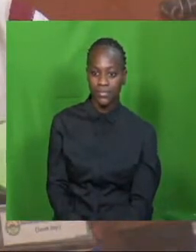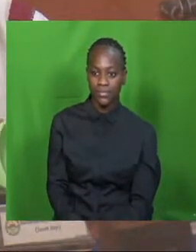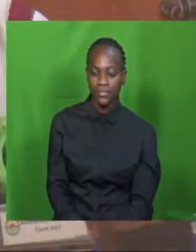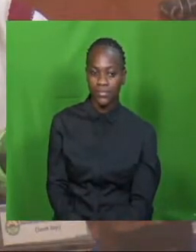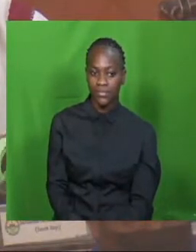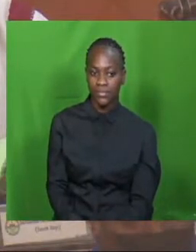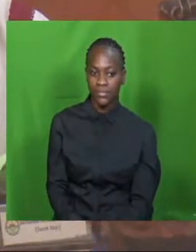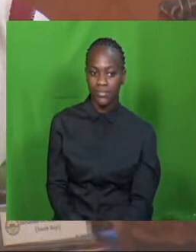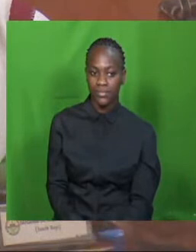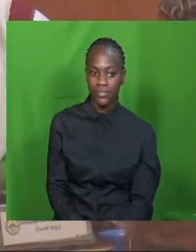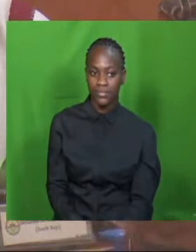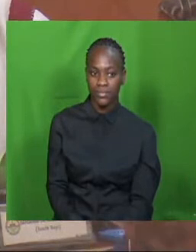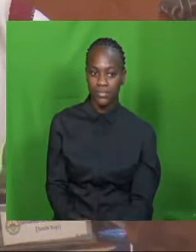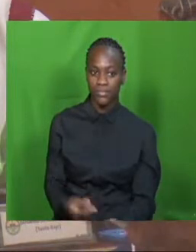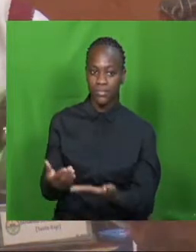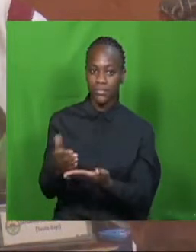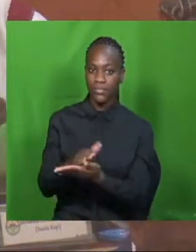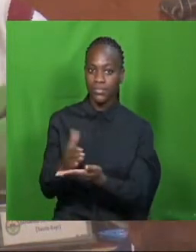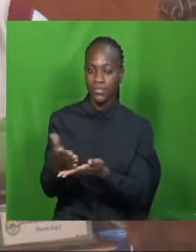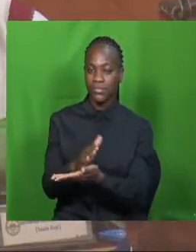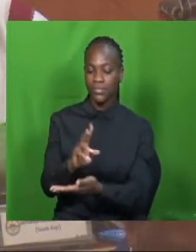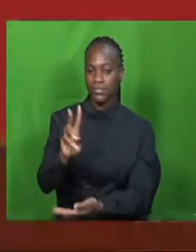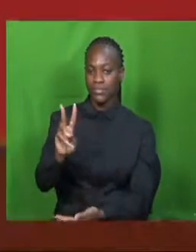Page 2.